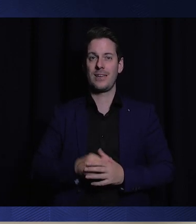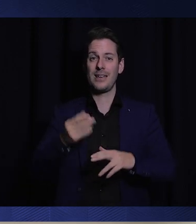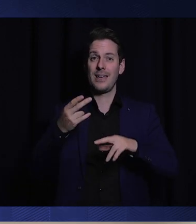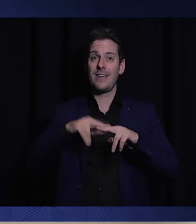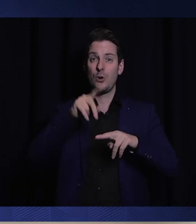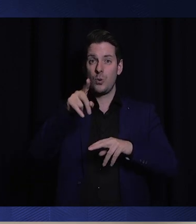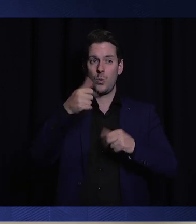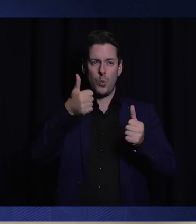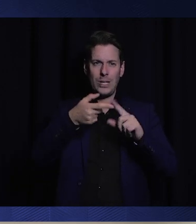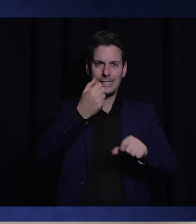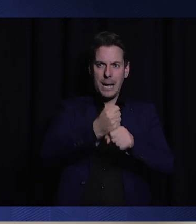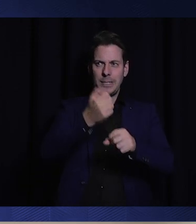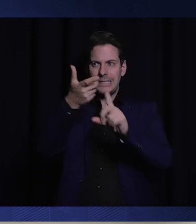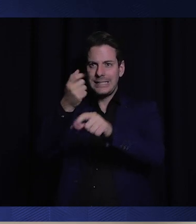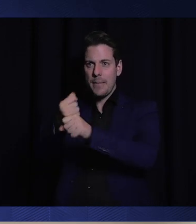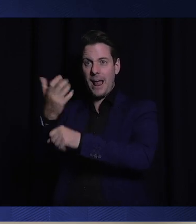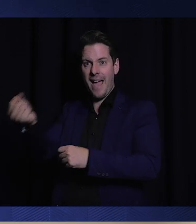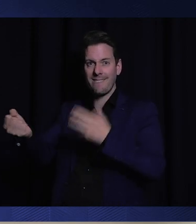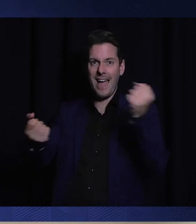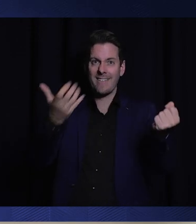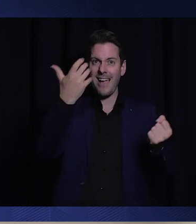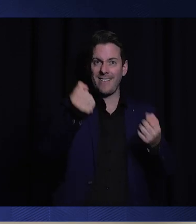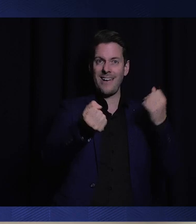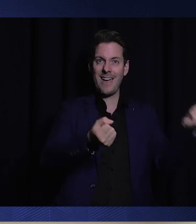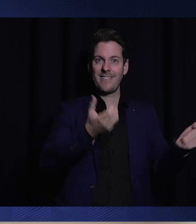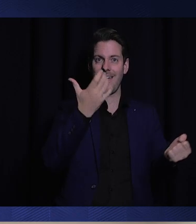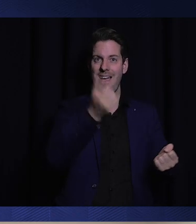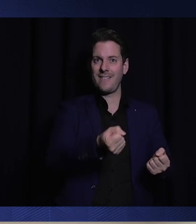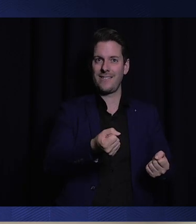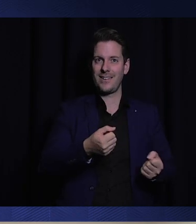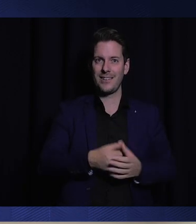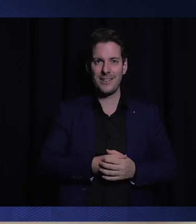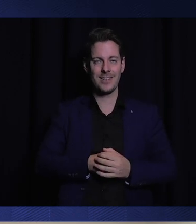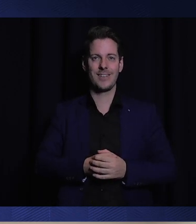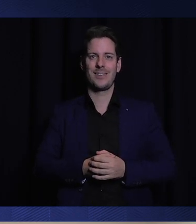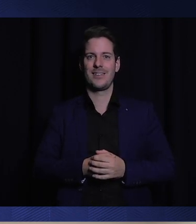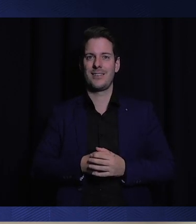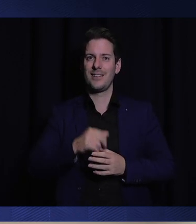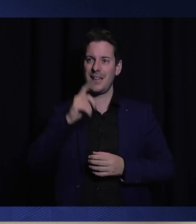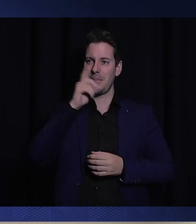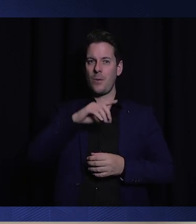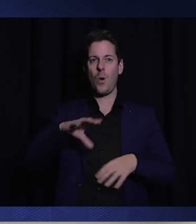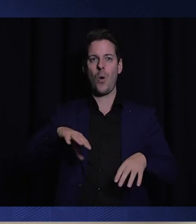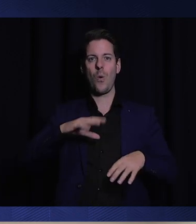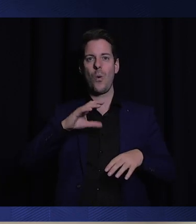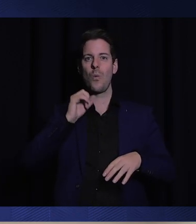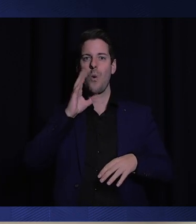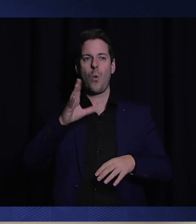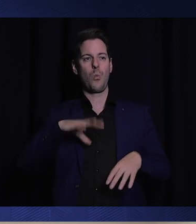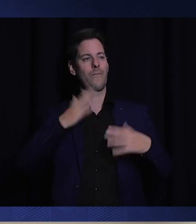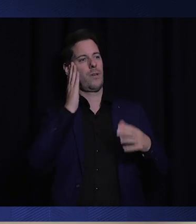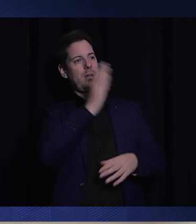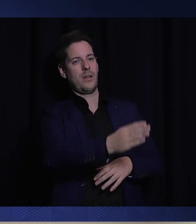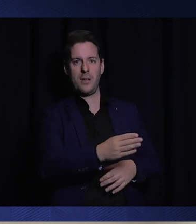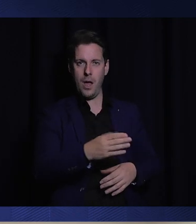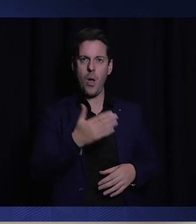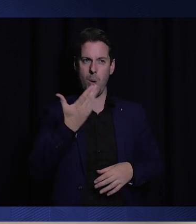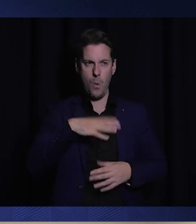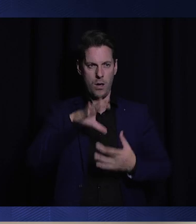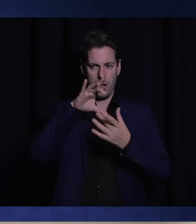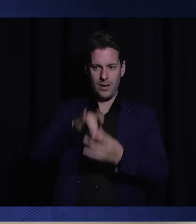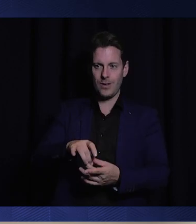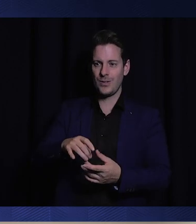is the most important things. And they have to think about the investment. So we